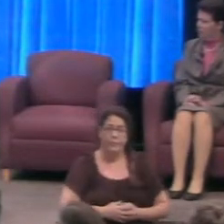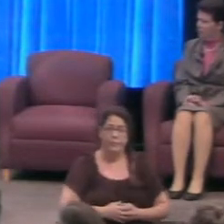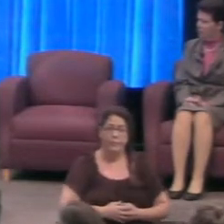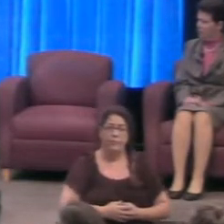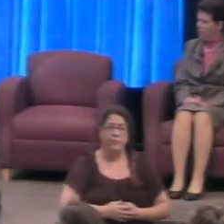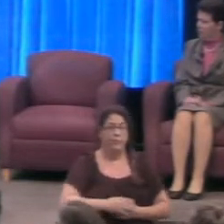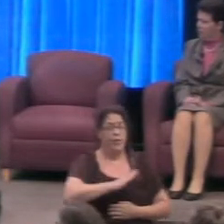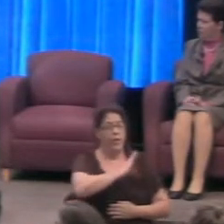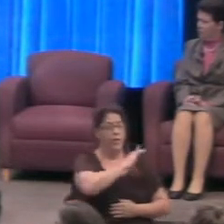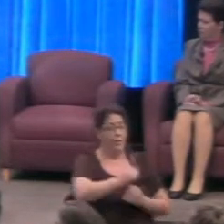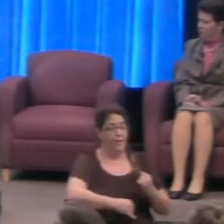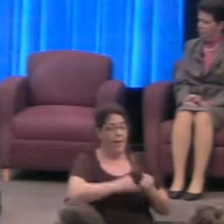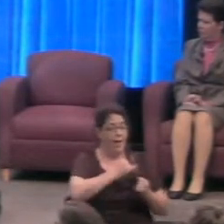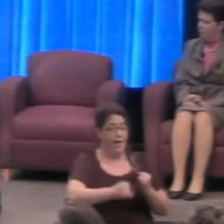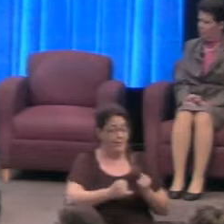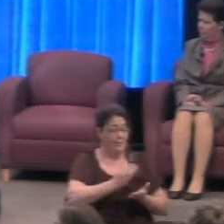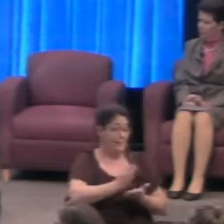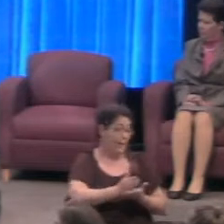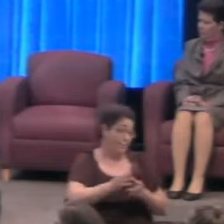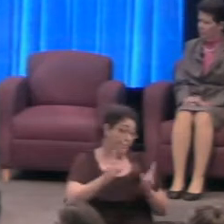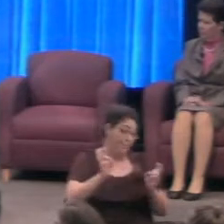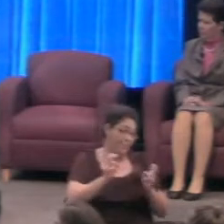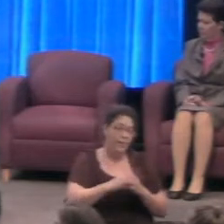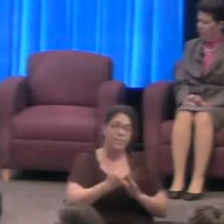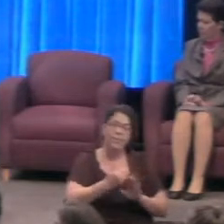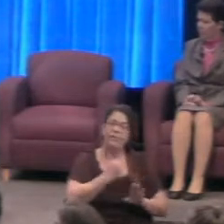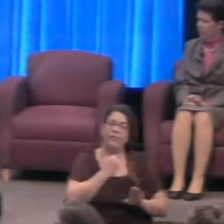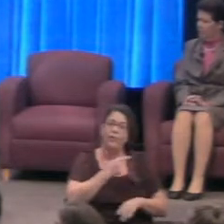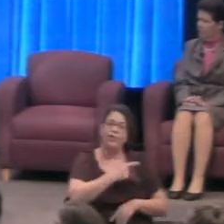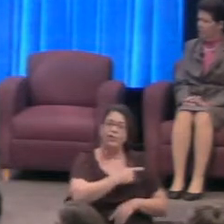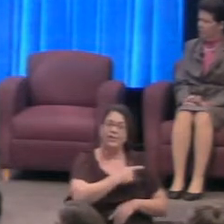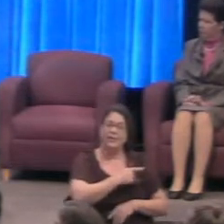stop before the